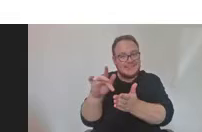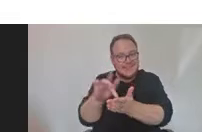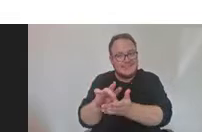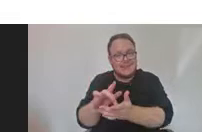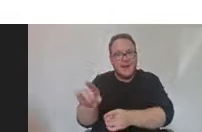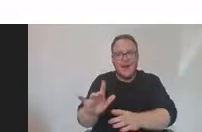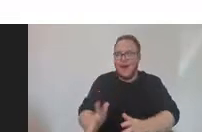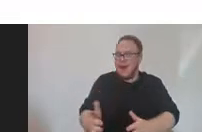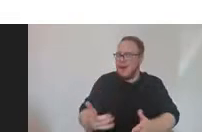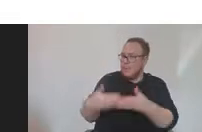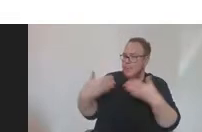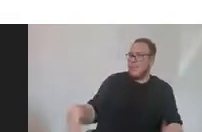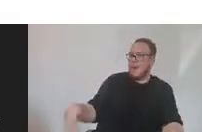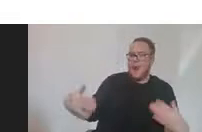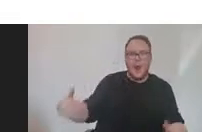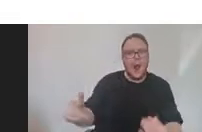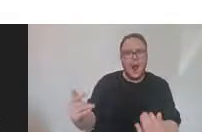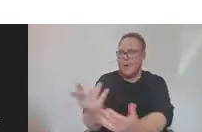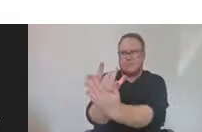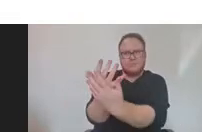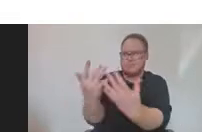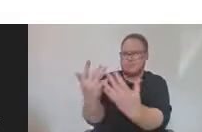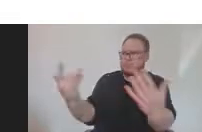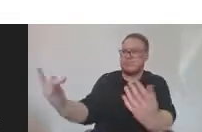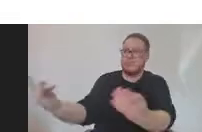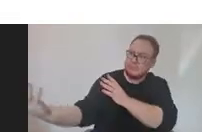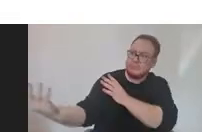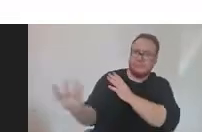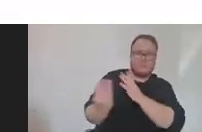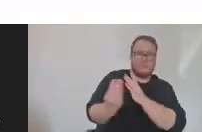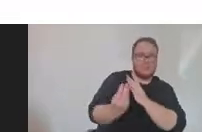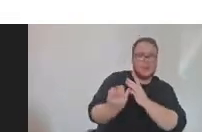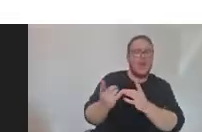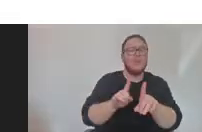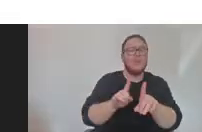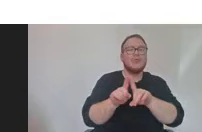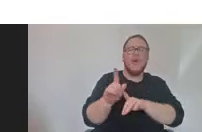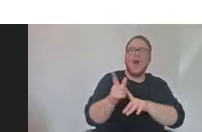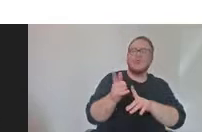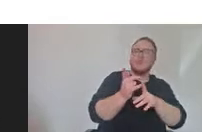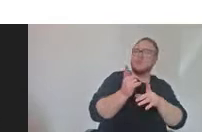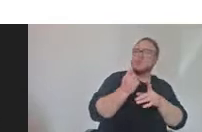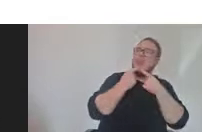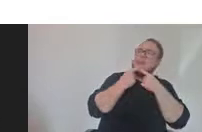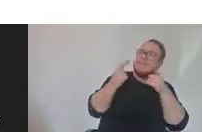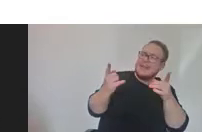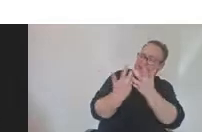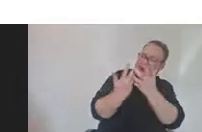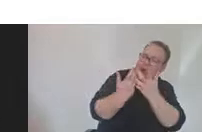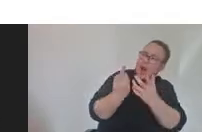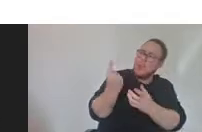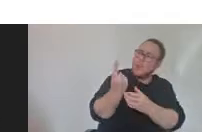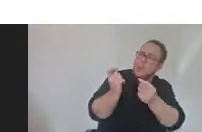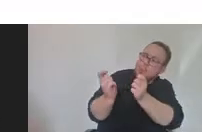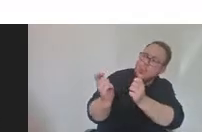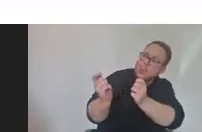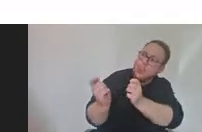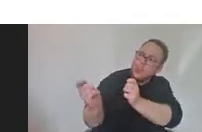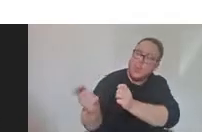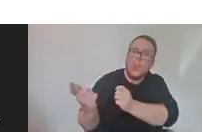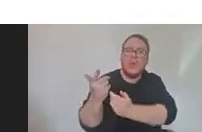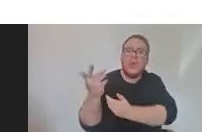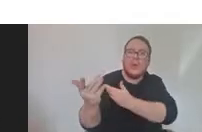was absolutely phenomenal, just with a little bit of a change in tact, a little change in the mechanism of delivery, a little change in the way